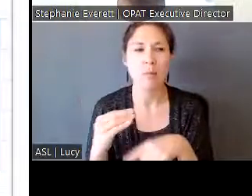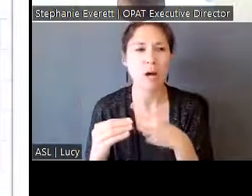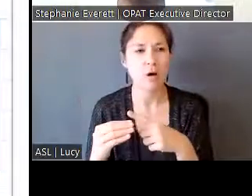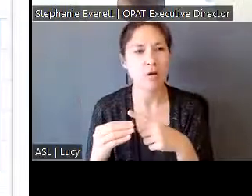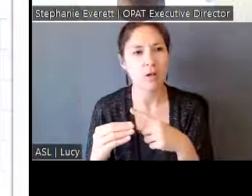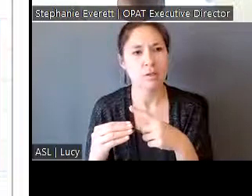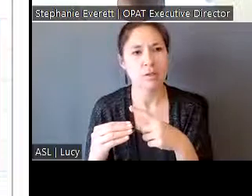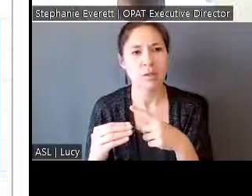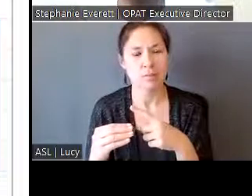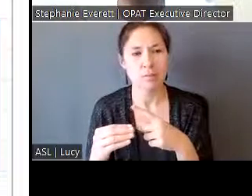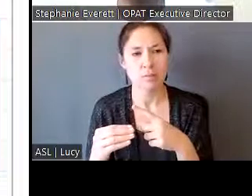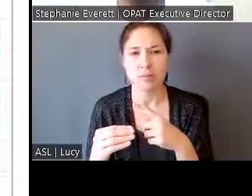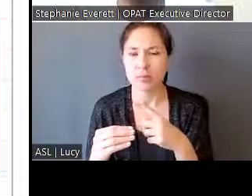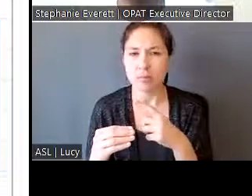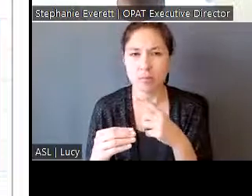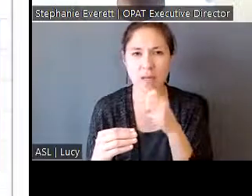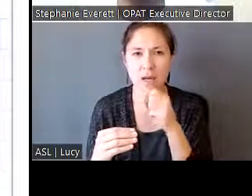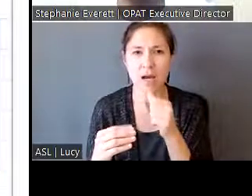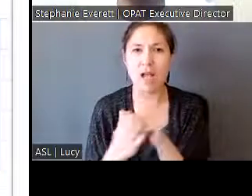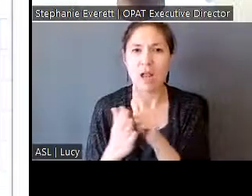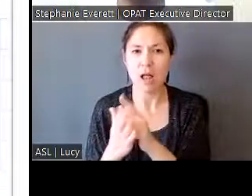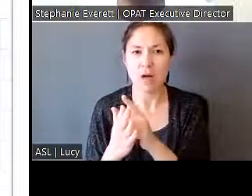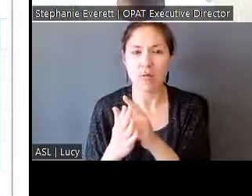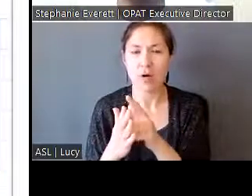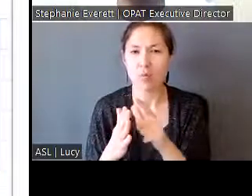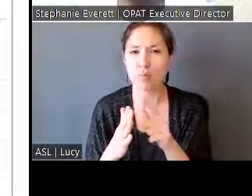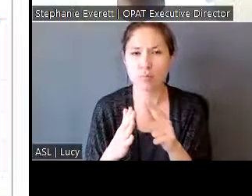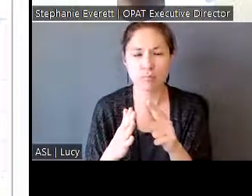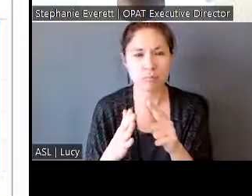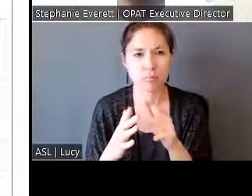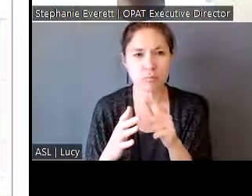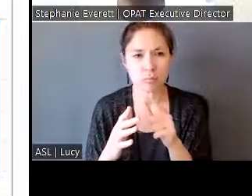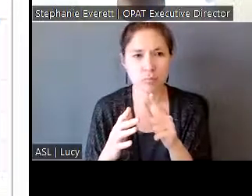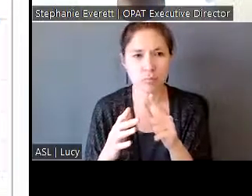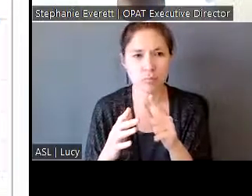regarding an investigation, and 2